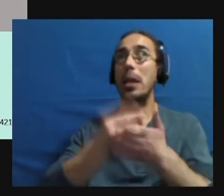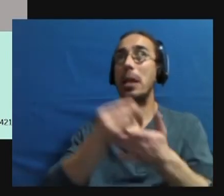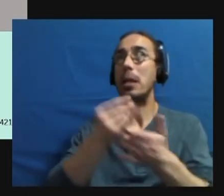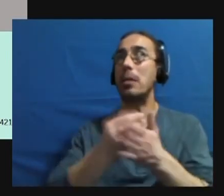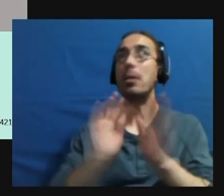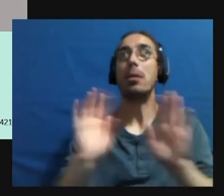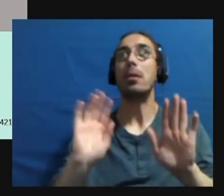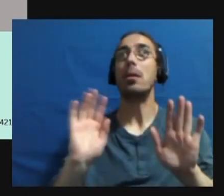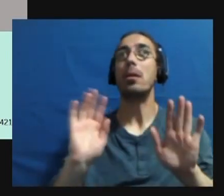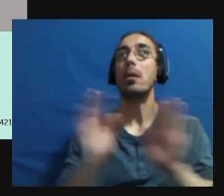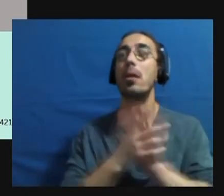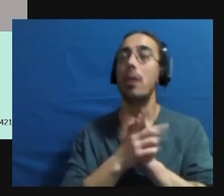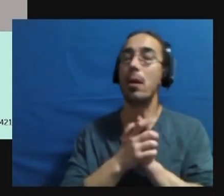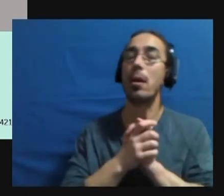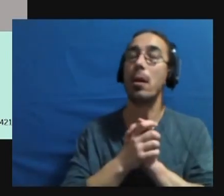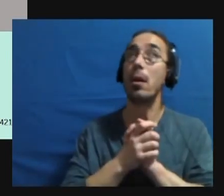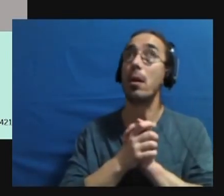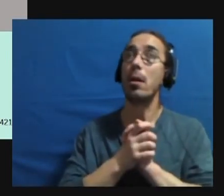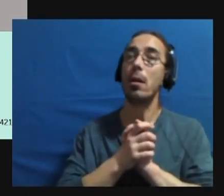And